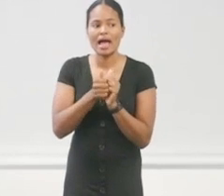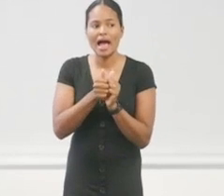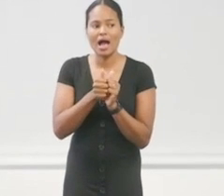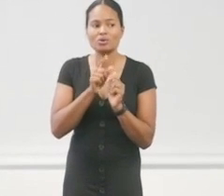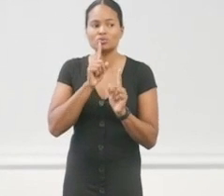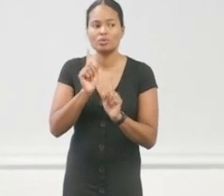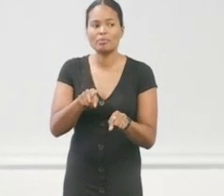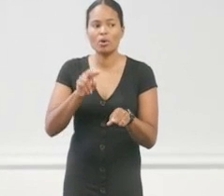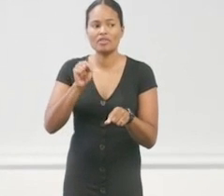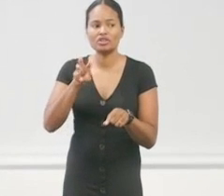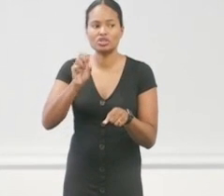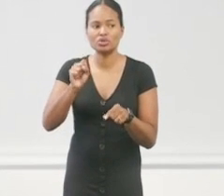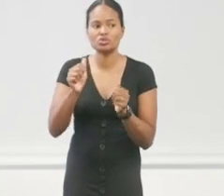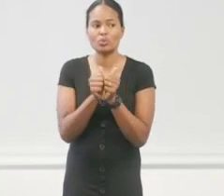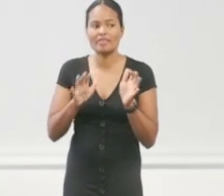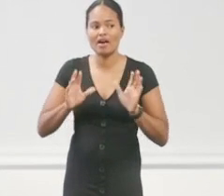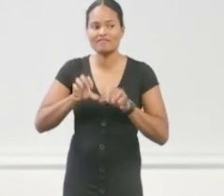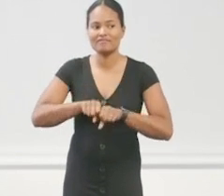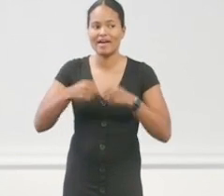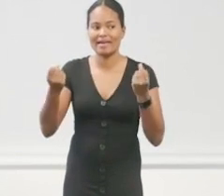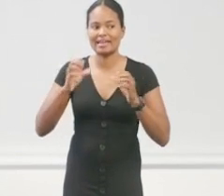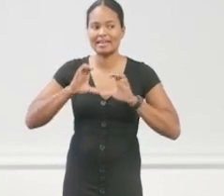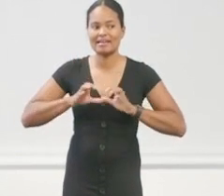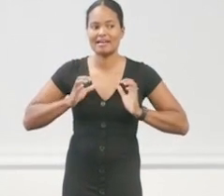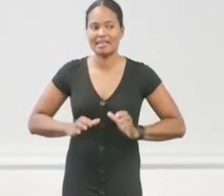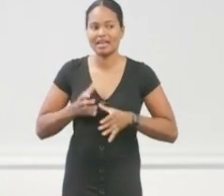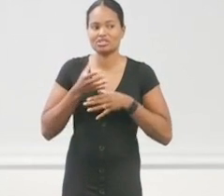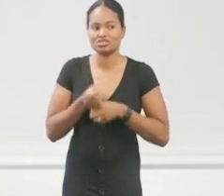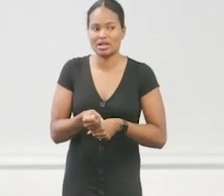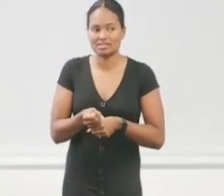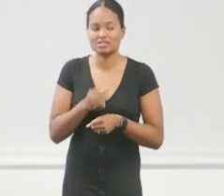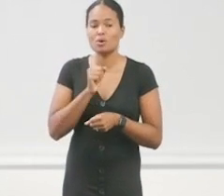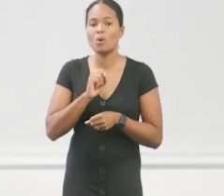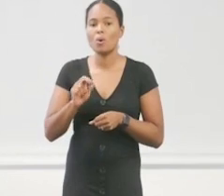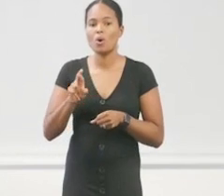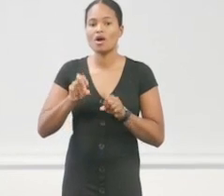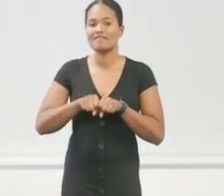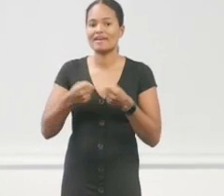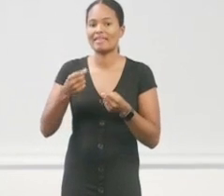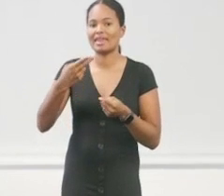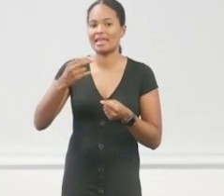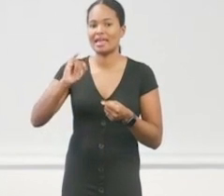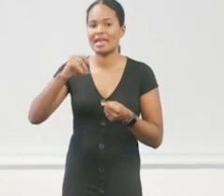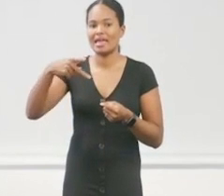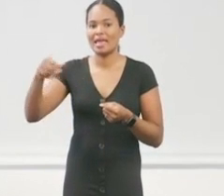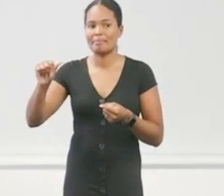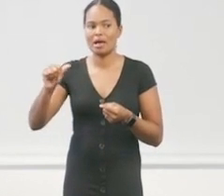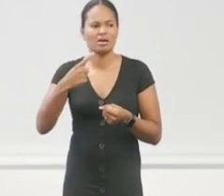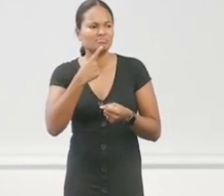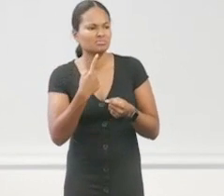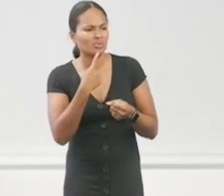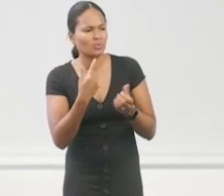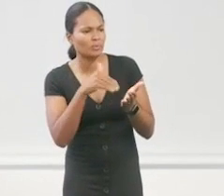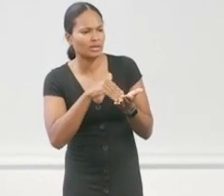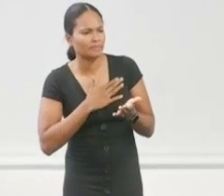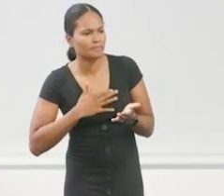news without violating client trust or violating HIPAA. Why don't you repeat the question? I